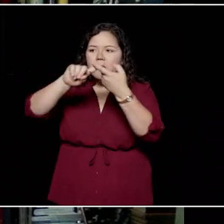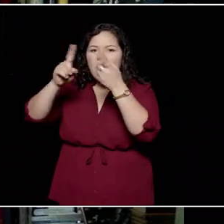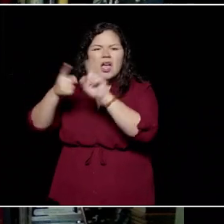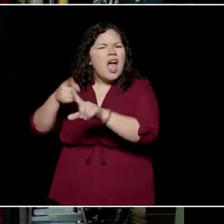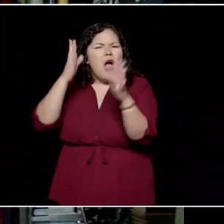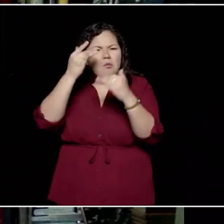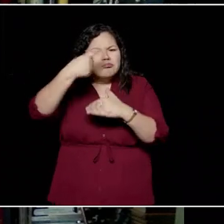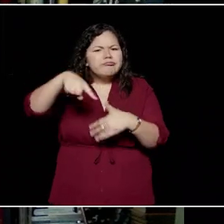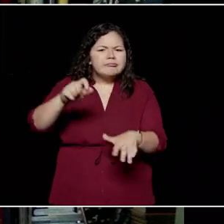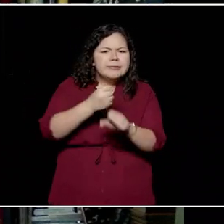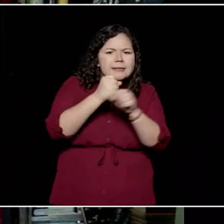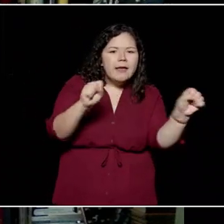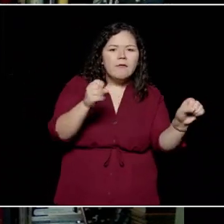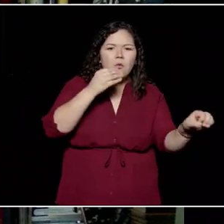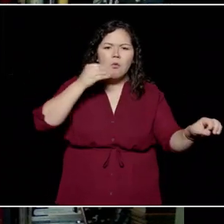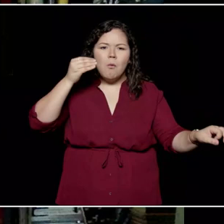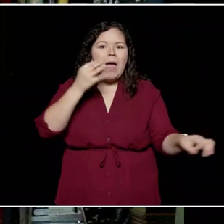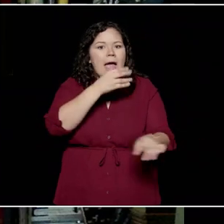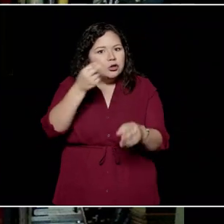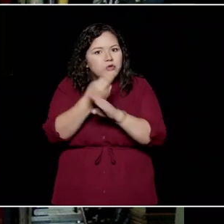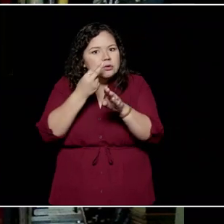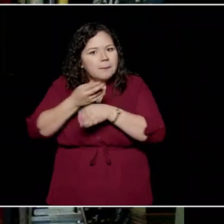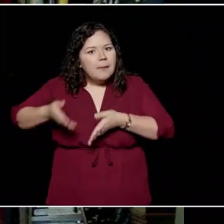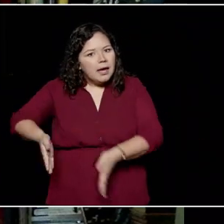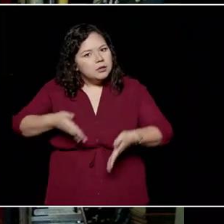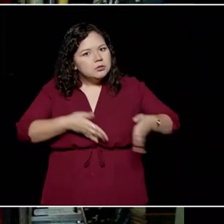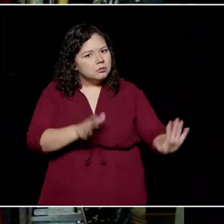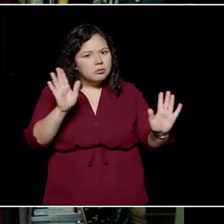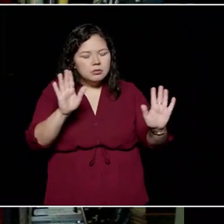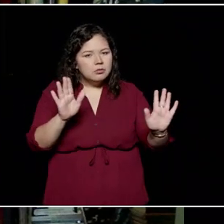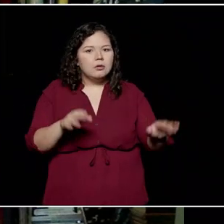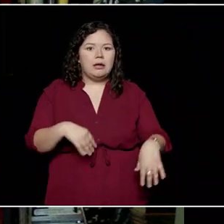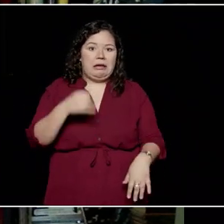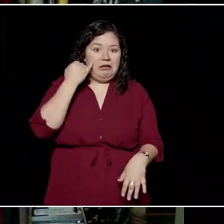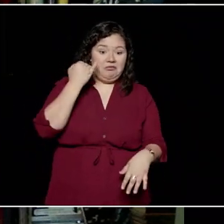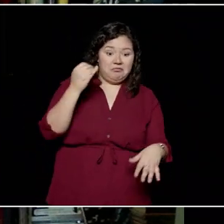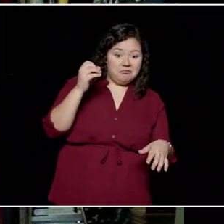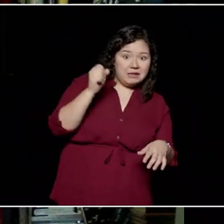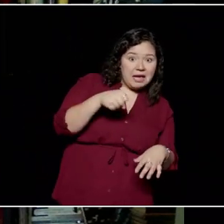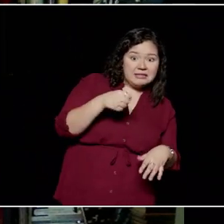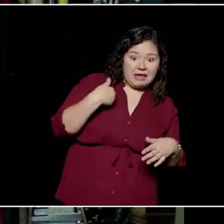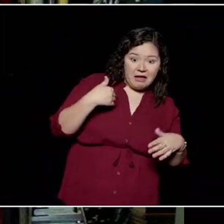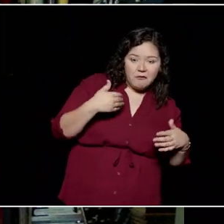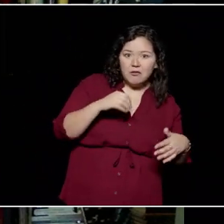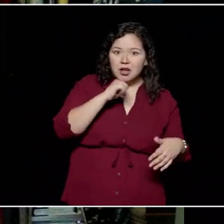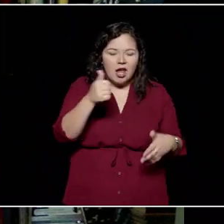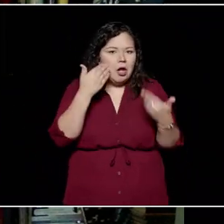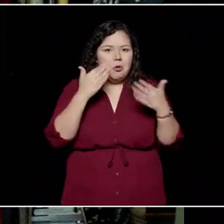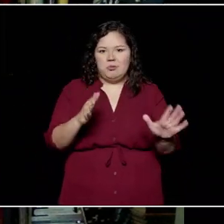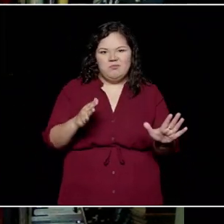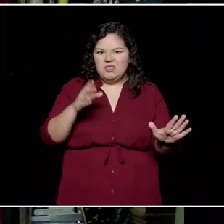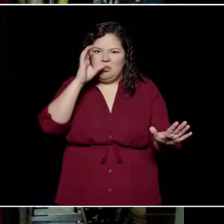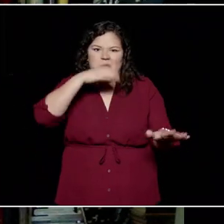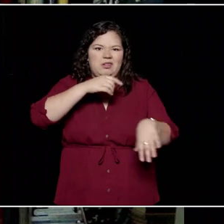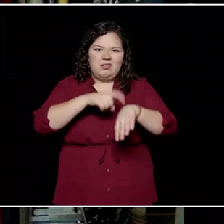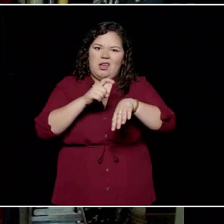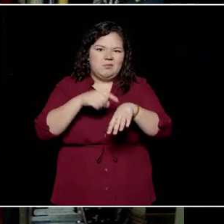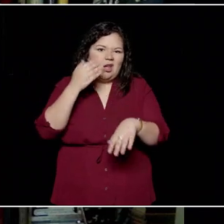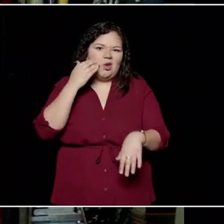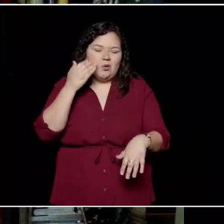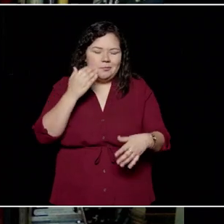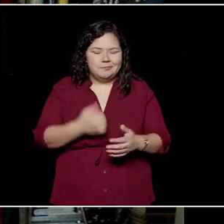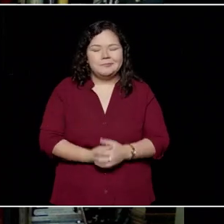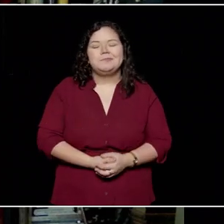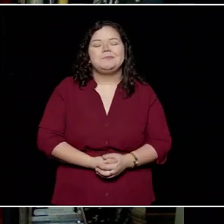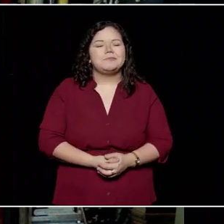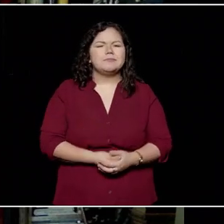safe at home, and that you're all wearing pants. Who's to say if you are or not? These are very strange times. As graduates, you must feel